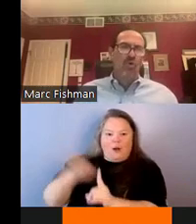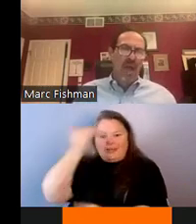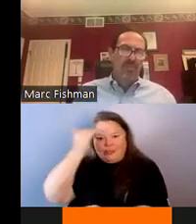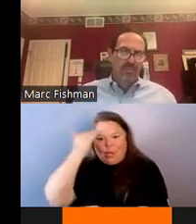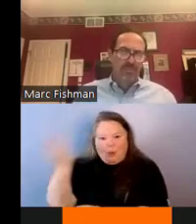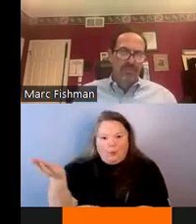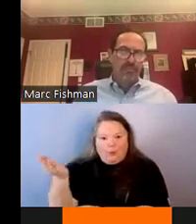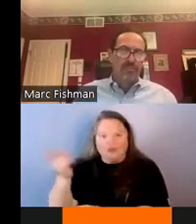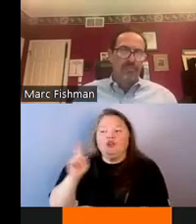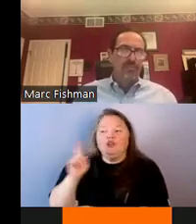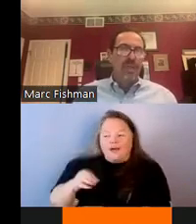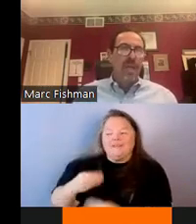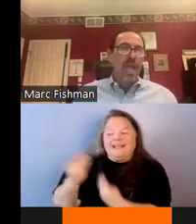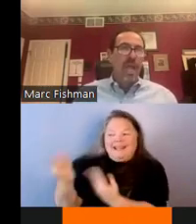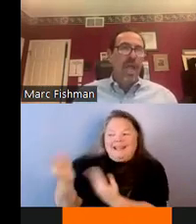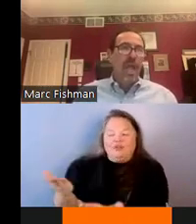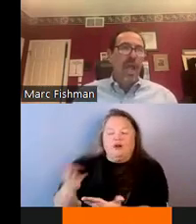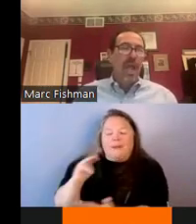give her a roadmap.